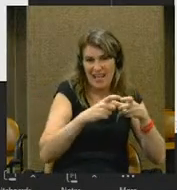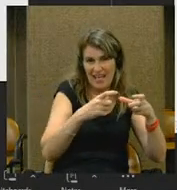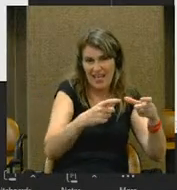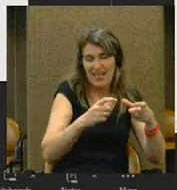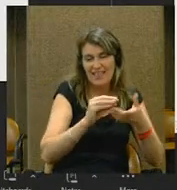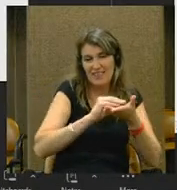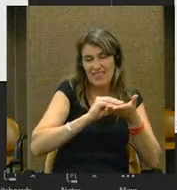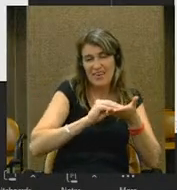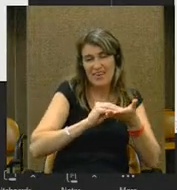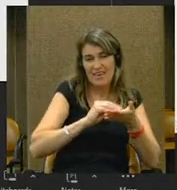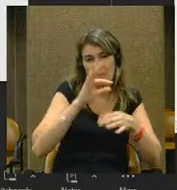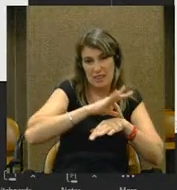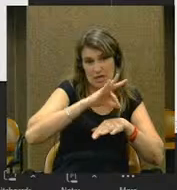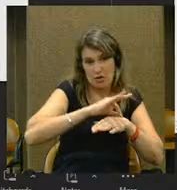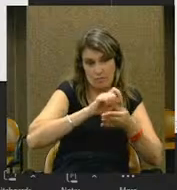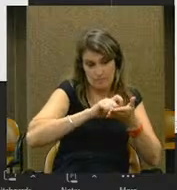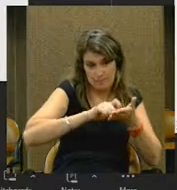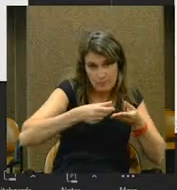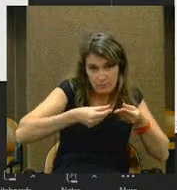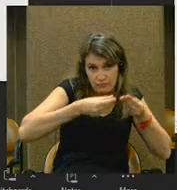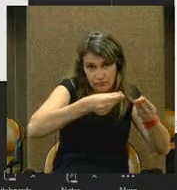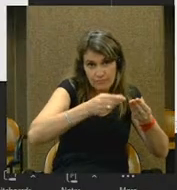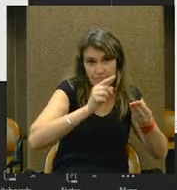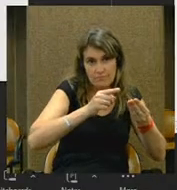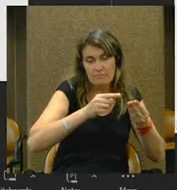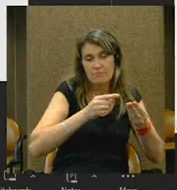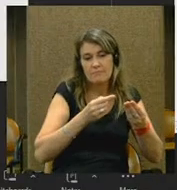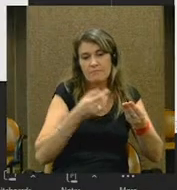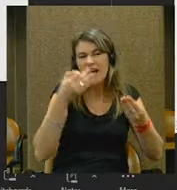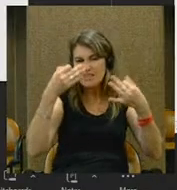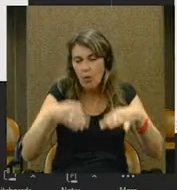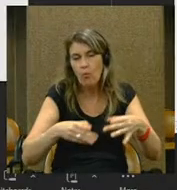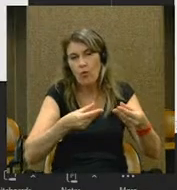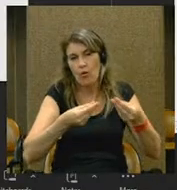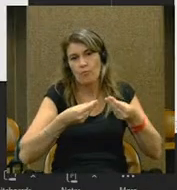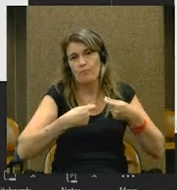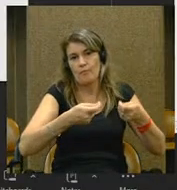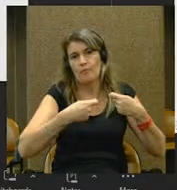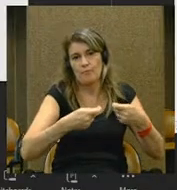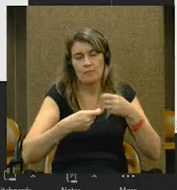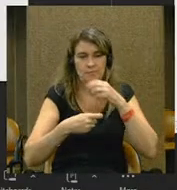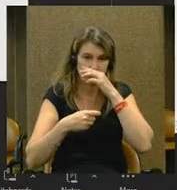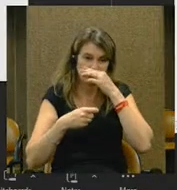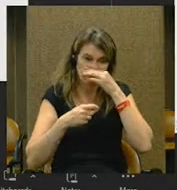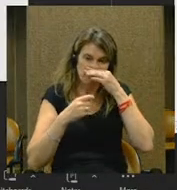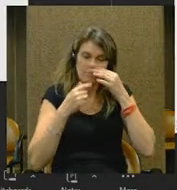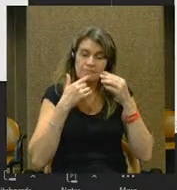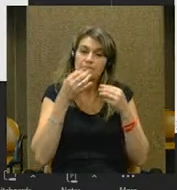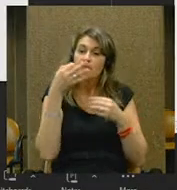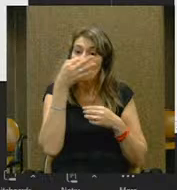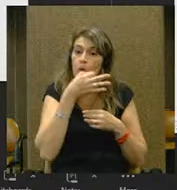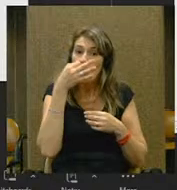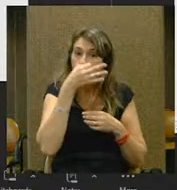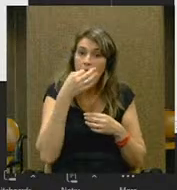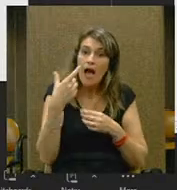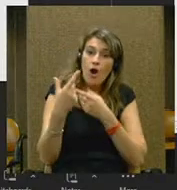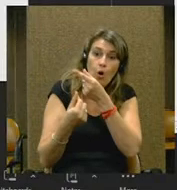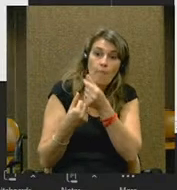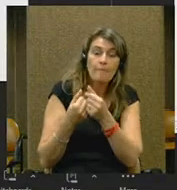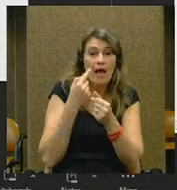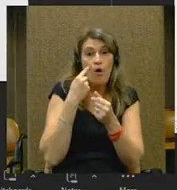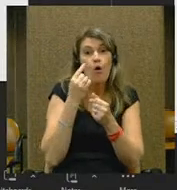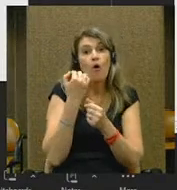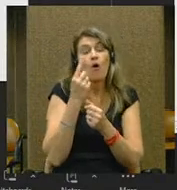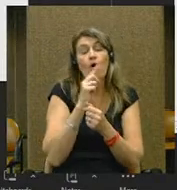to pharmaceutical grade drugs for those who are dependent on the unregulated. By that I mean the illegal drug supply. The idea being